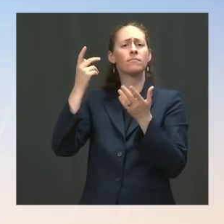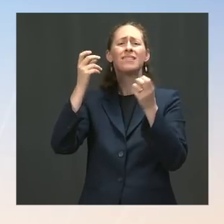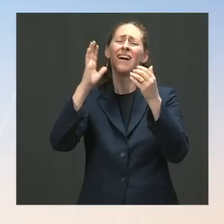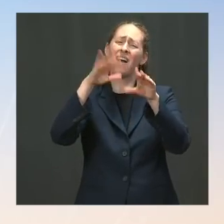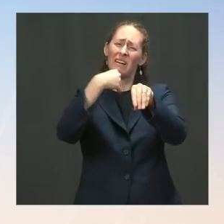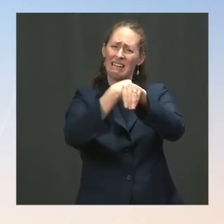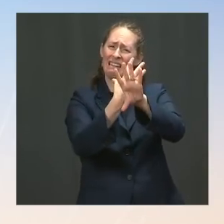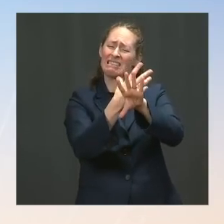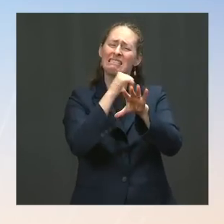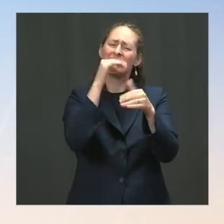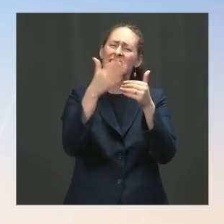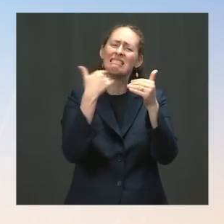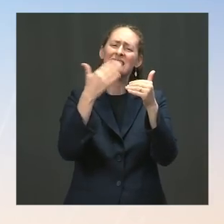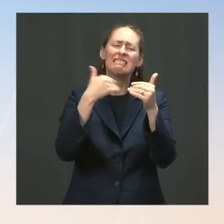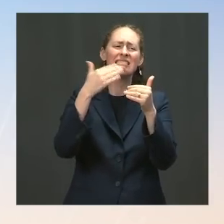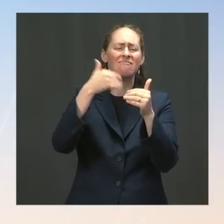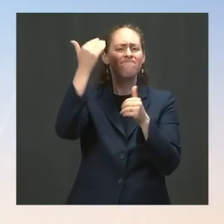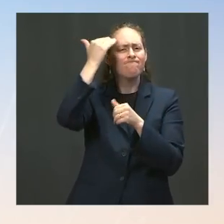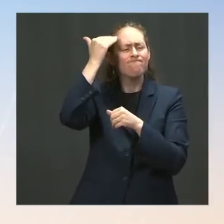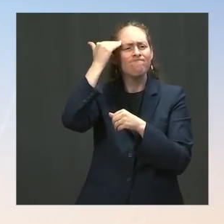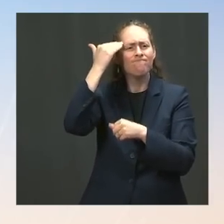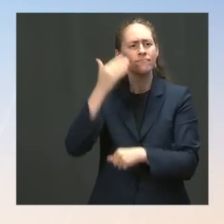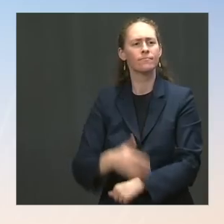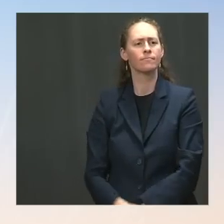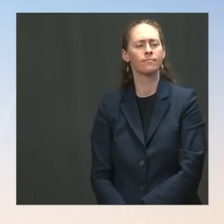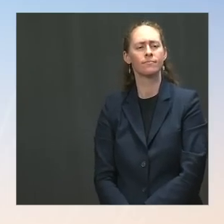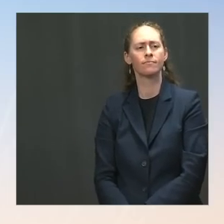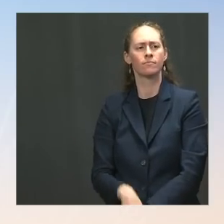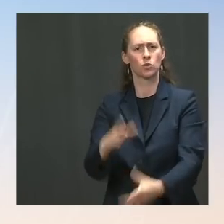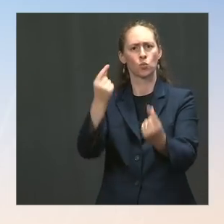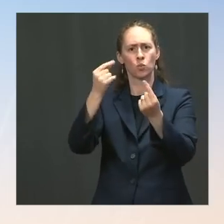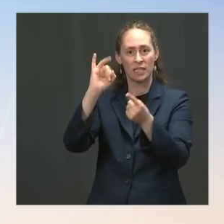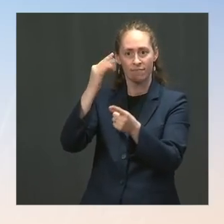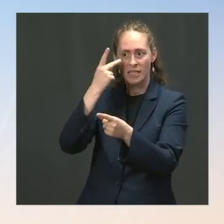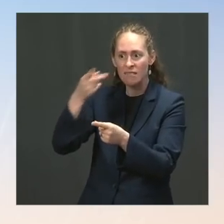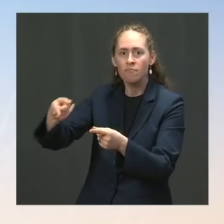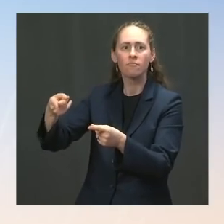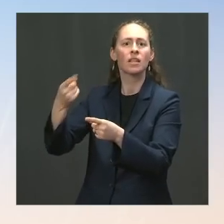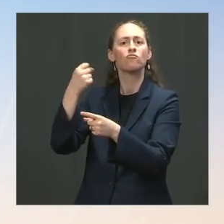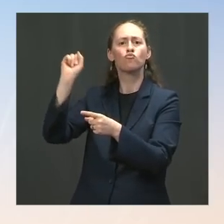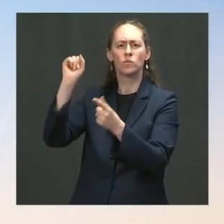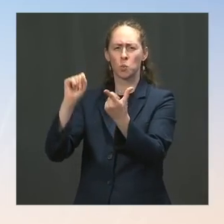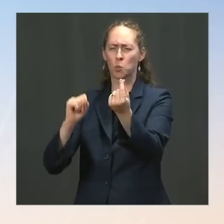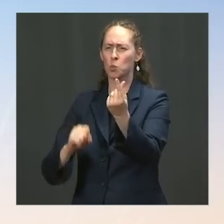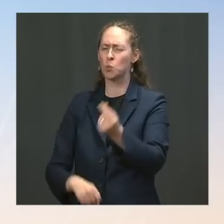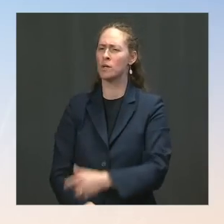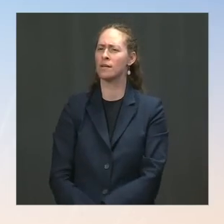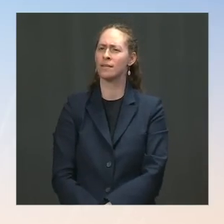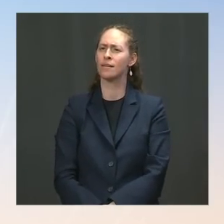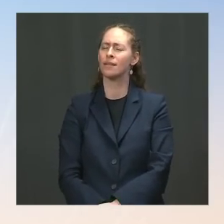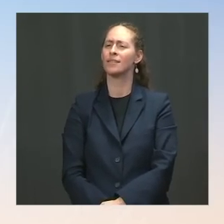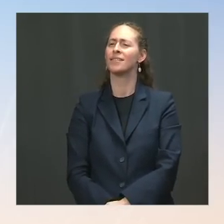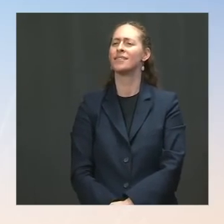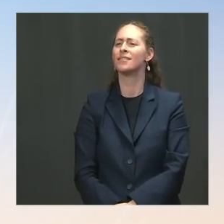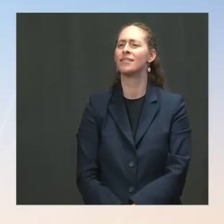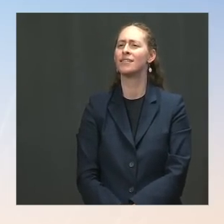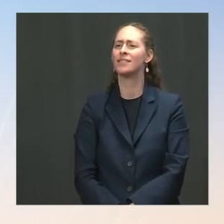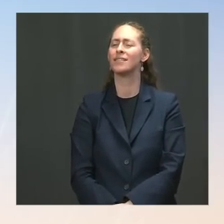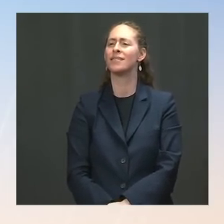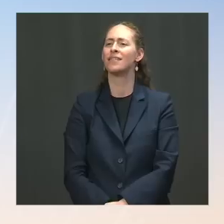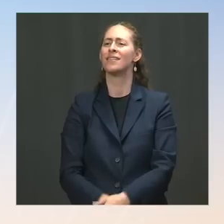to do in those situations? I think, what are we doing? We have the roadmap, which very